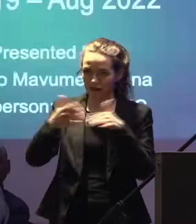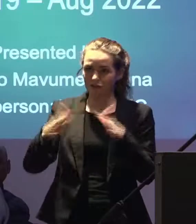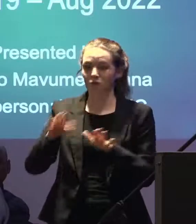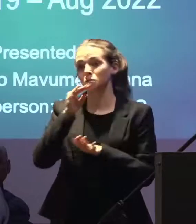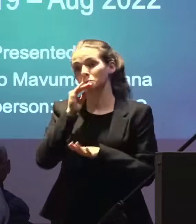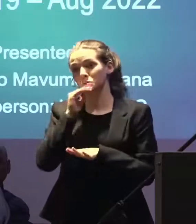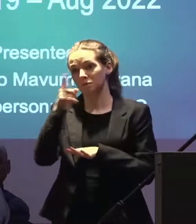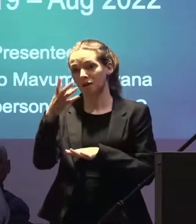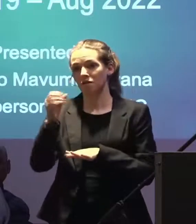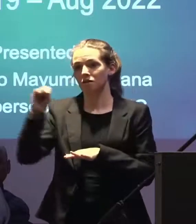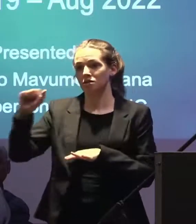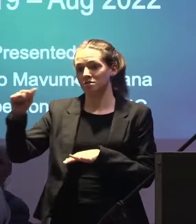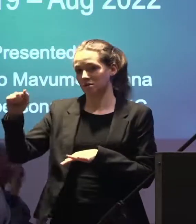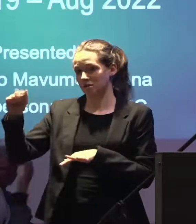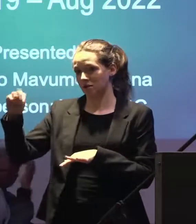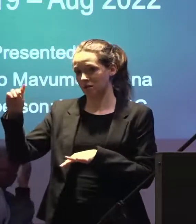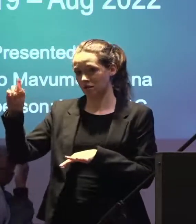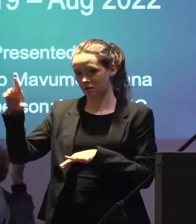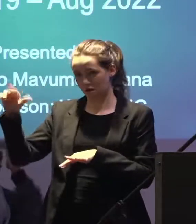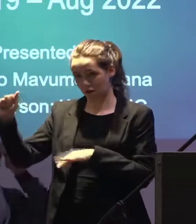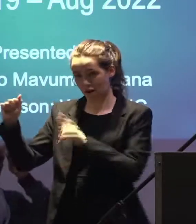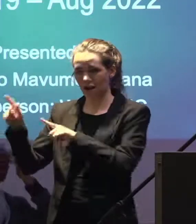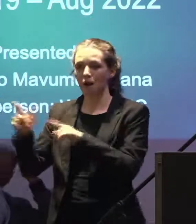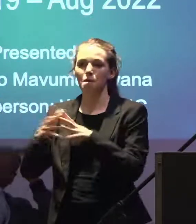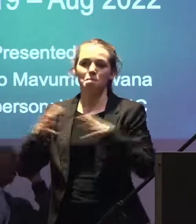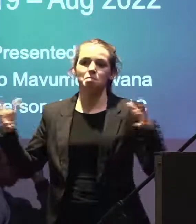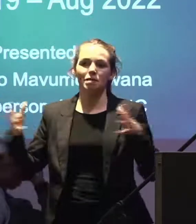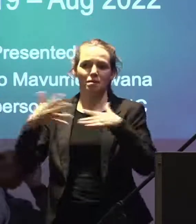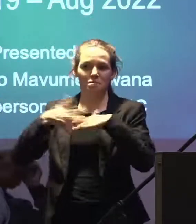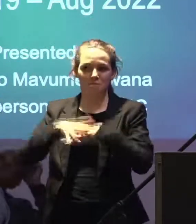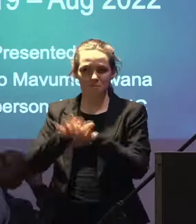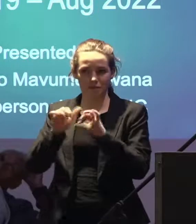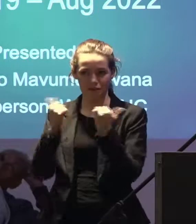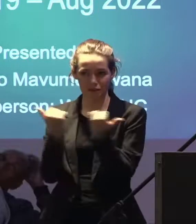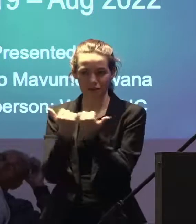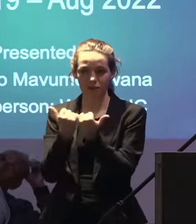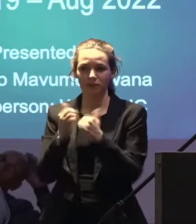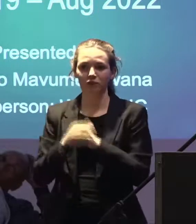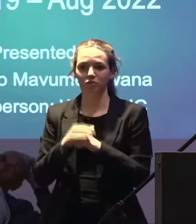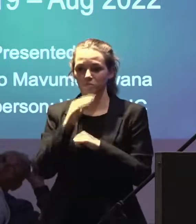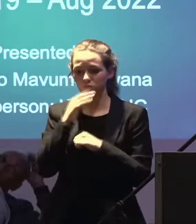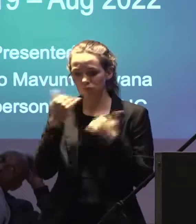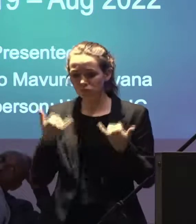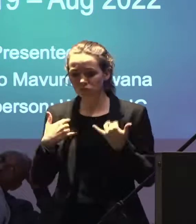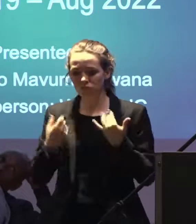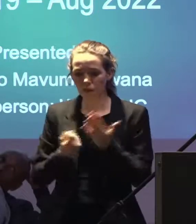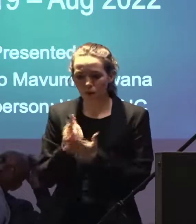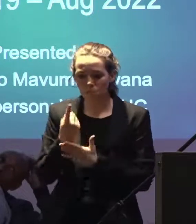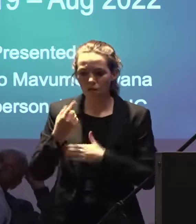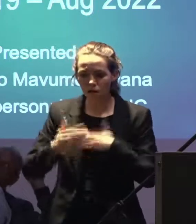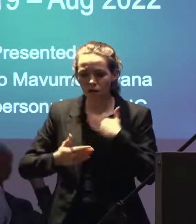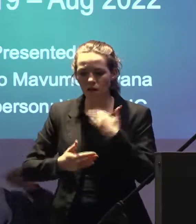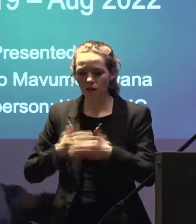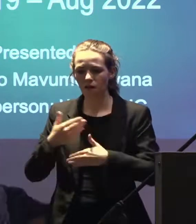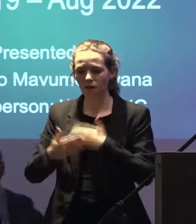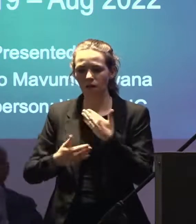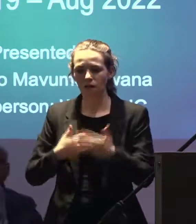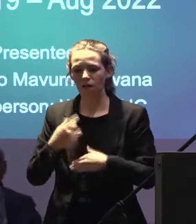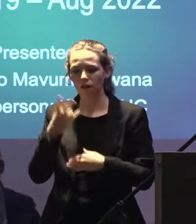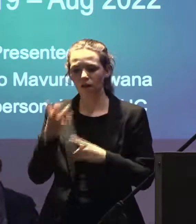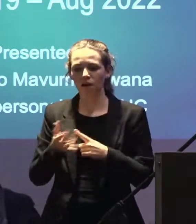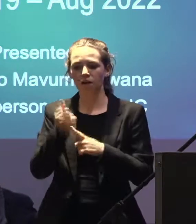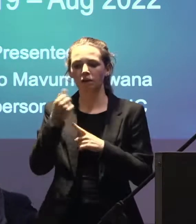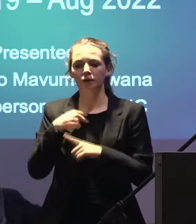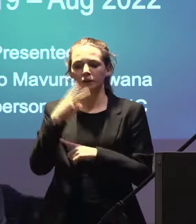biggest implementing agency. So at some point in time, when this whole thing unfolds, we will eventually get to sit down with